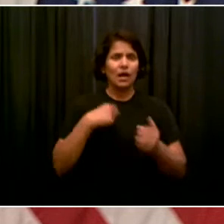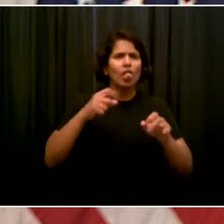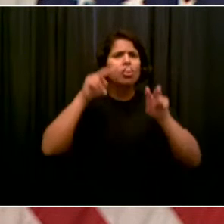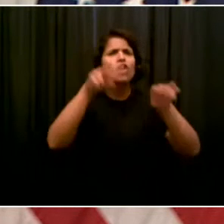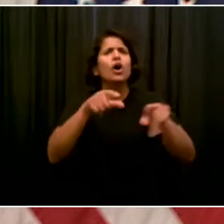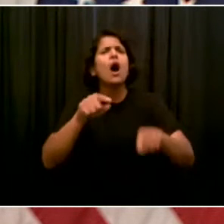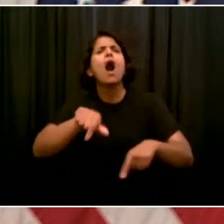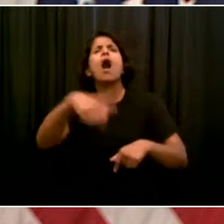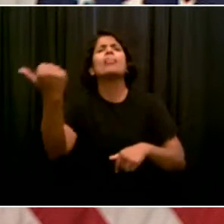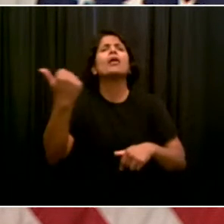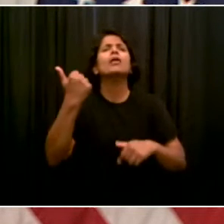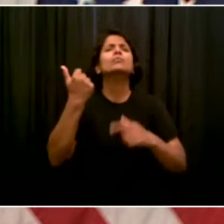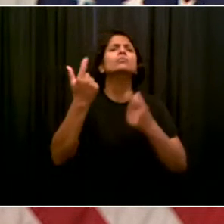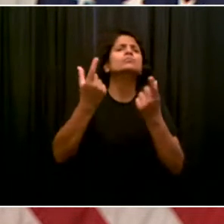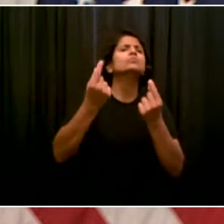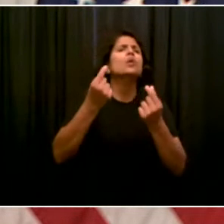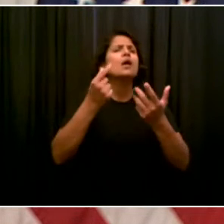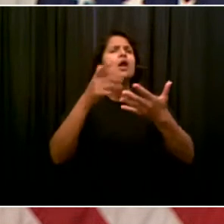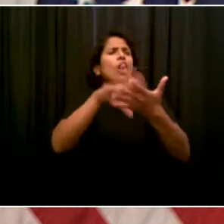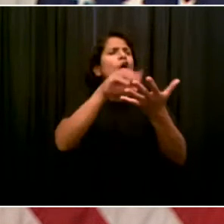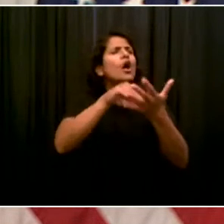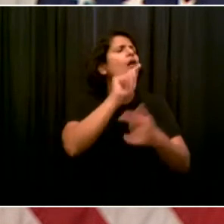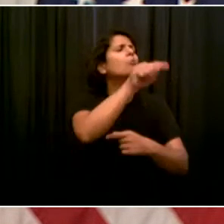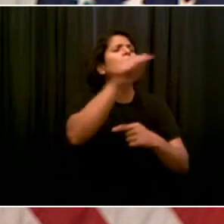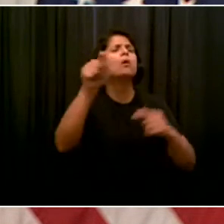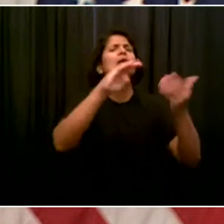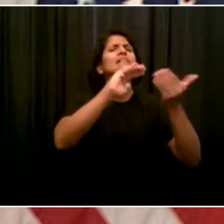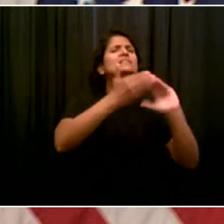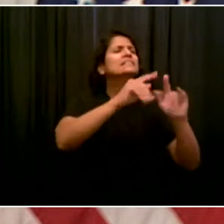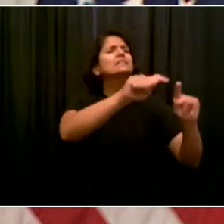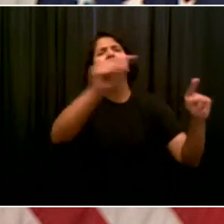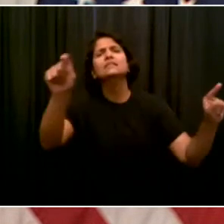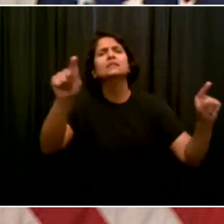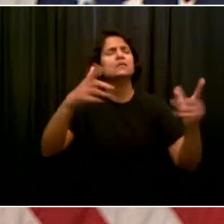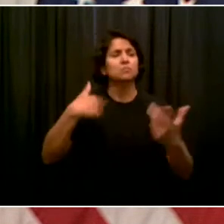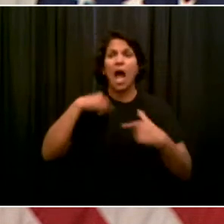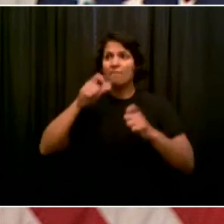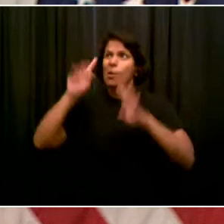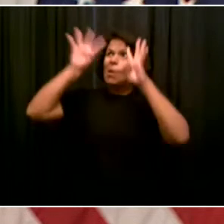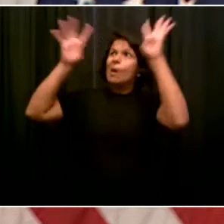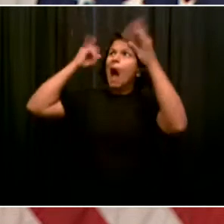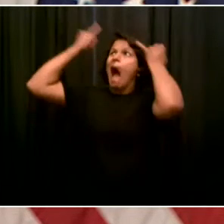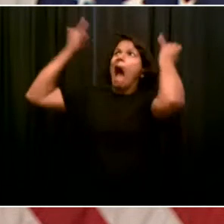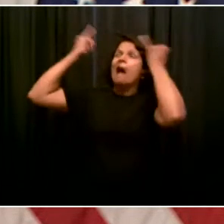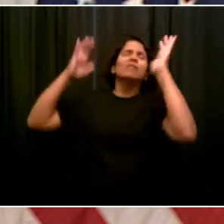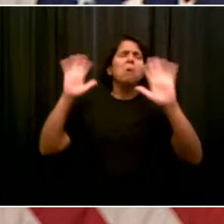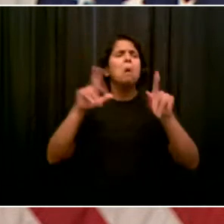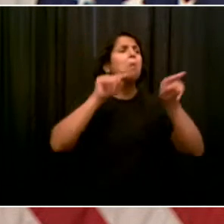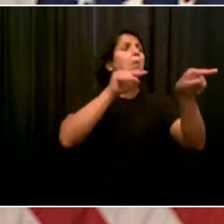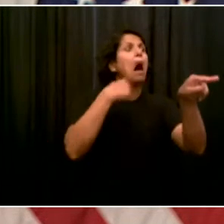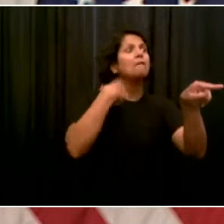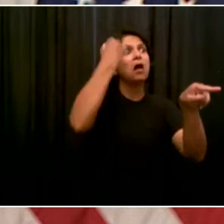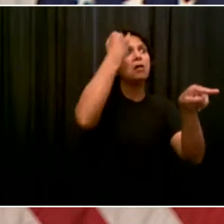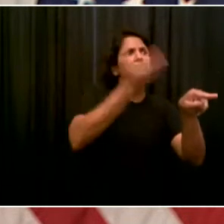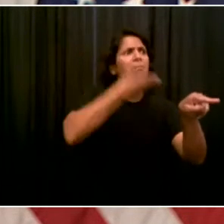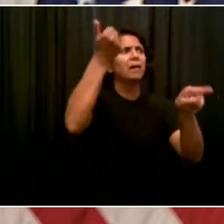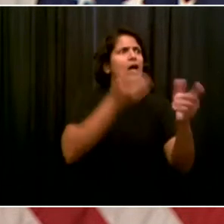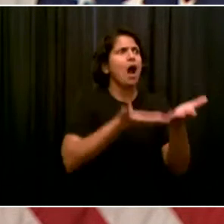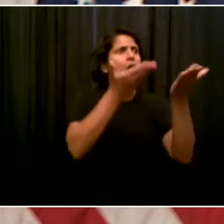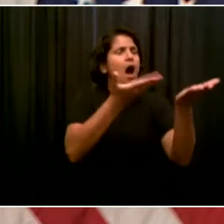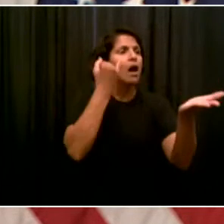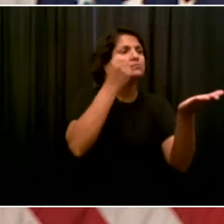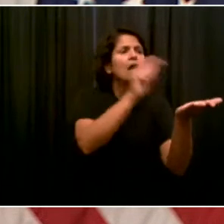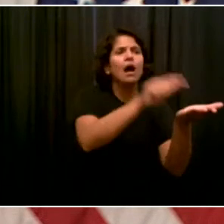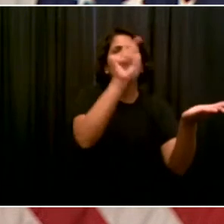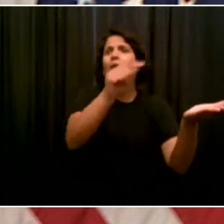these concepts work. The major enterprises whose livelihoods depend upon delivering freight